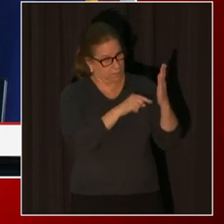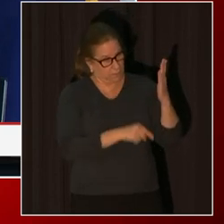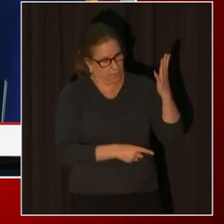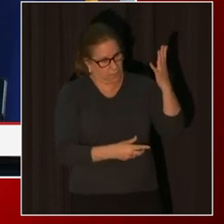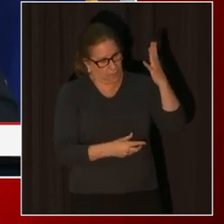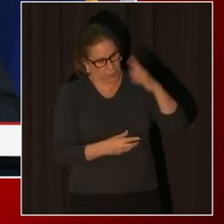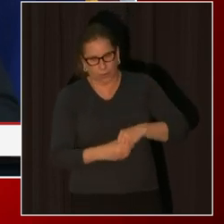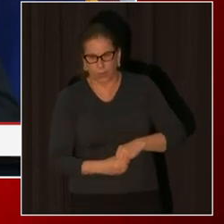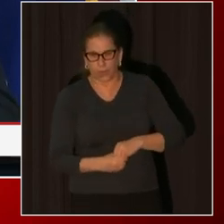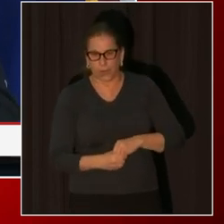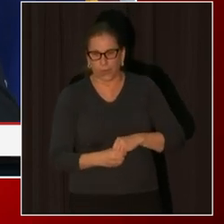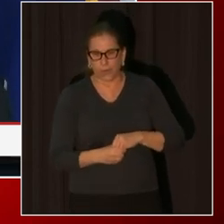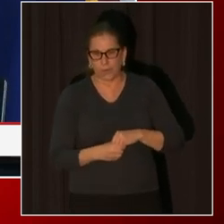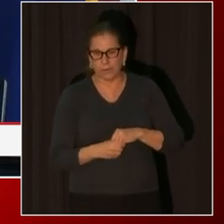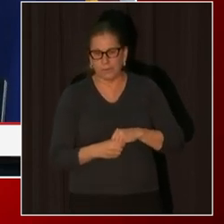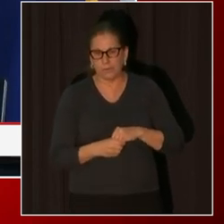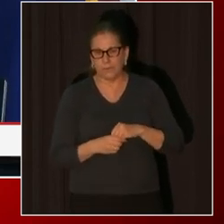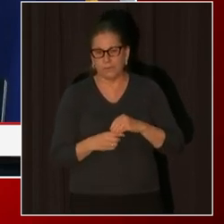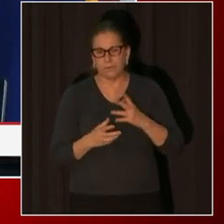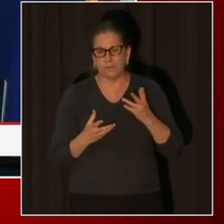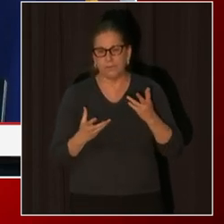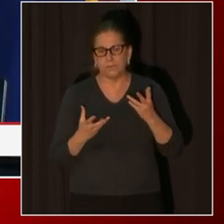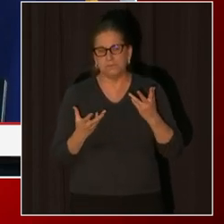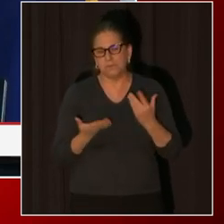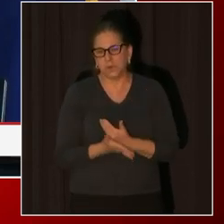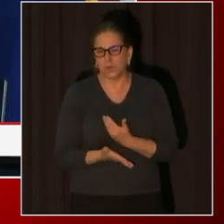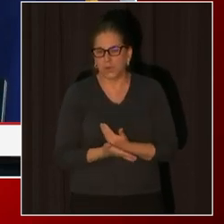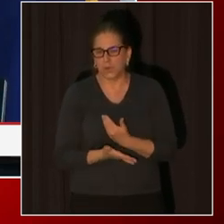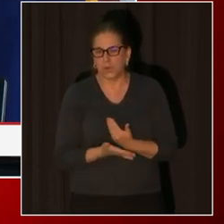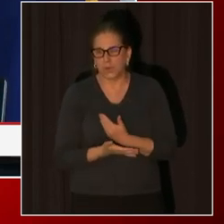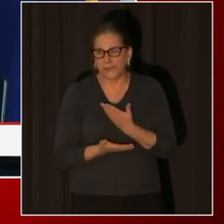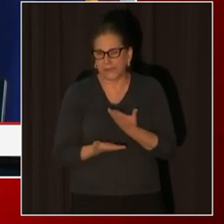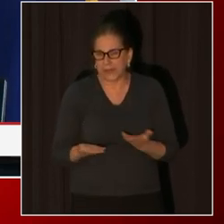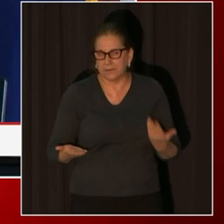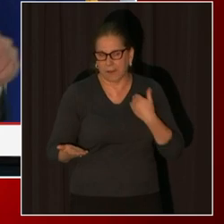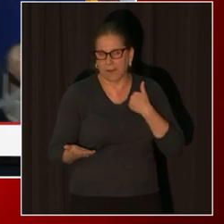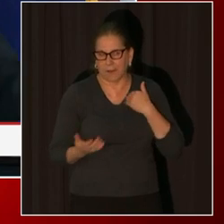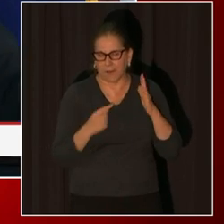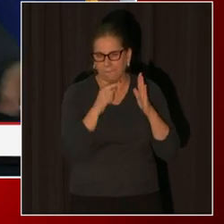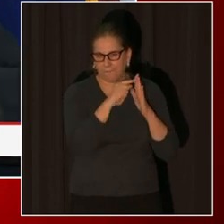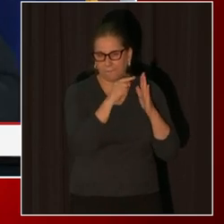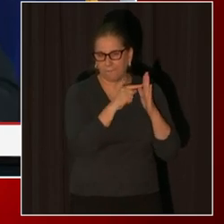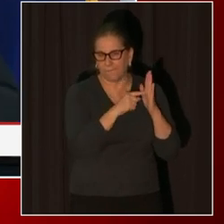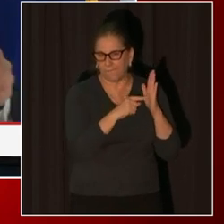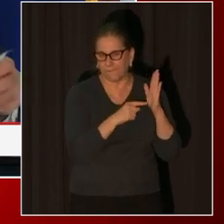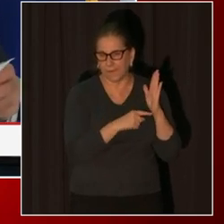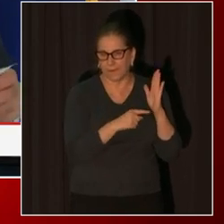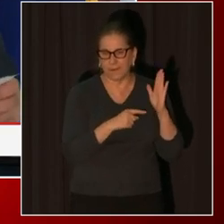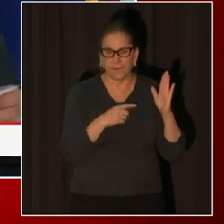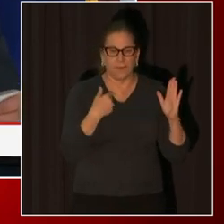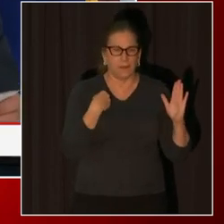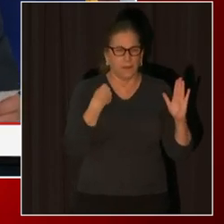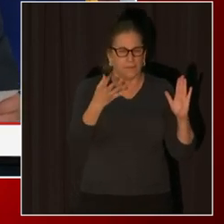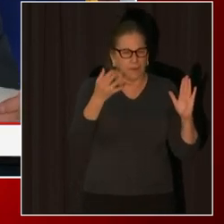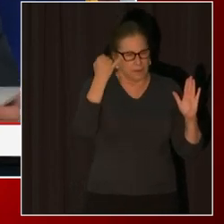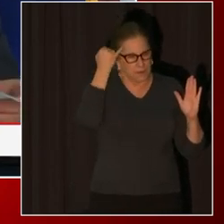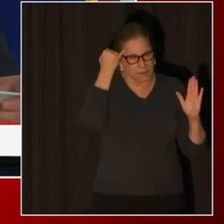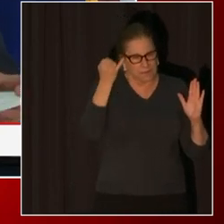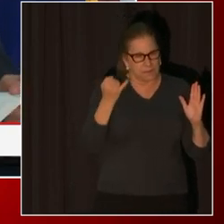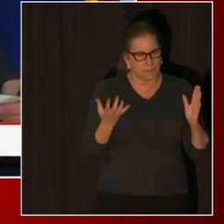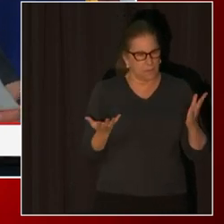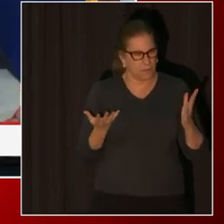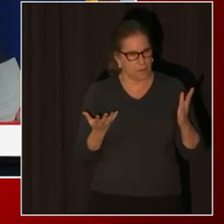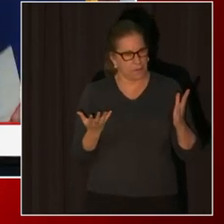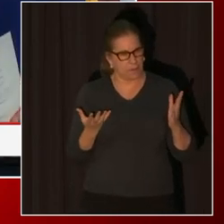adopted, as well as include some new measures. Just to give you a sense of what the council